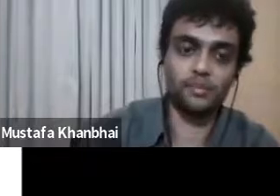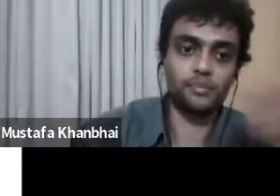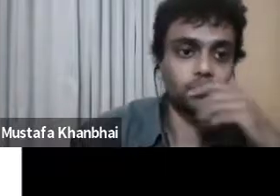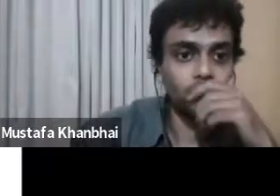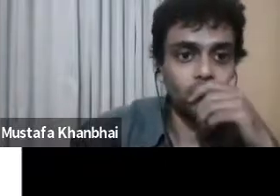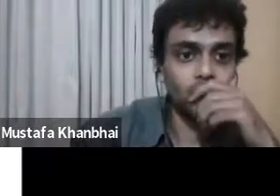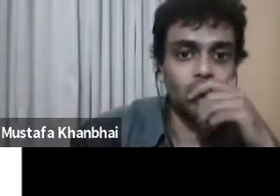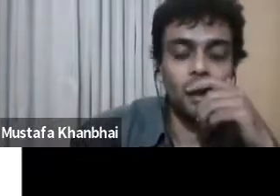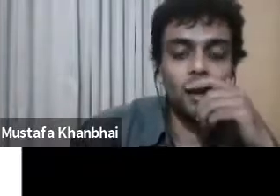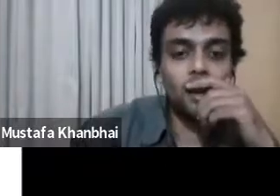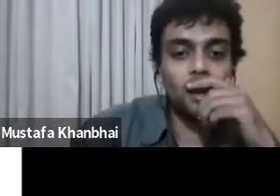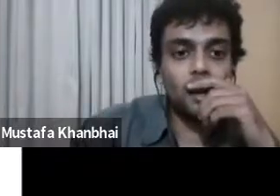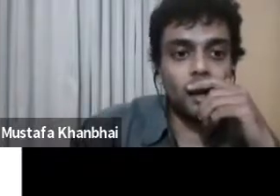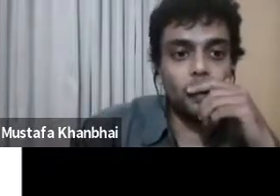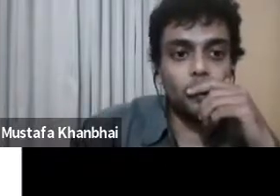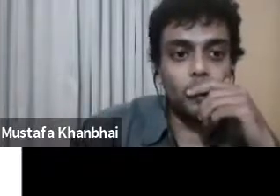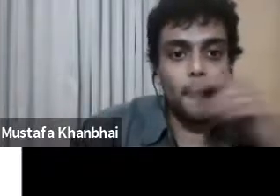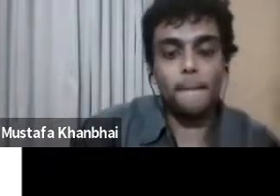itself.